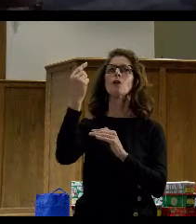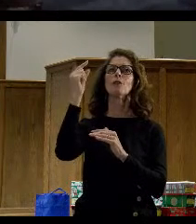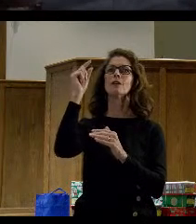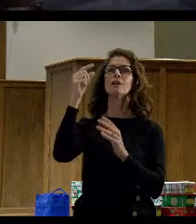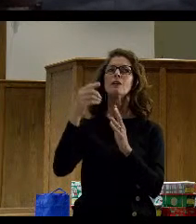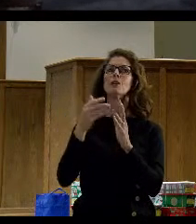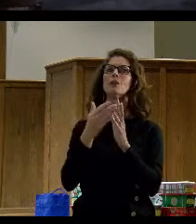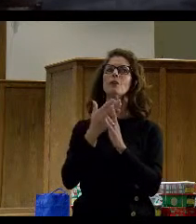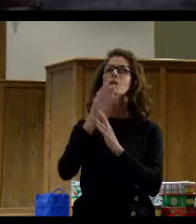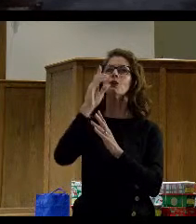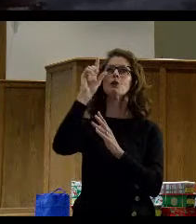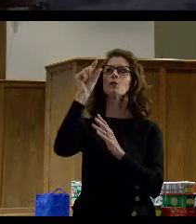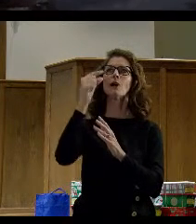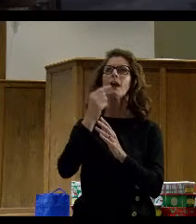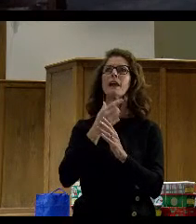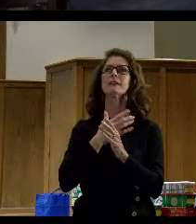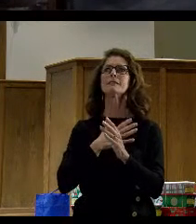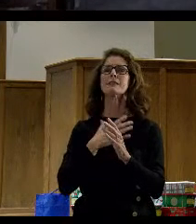we